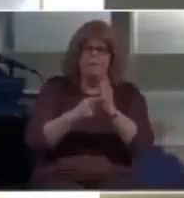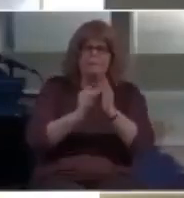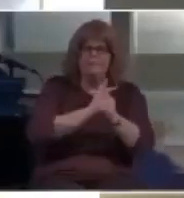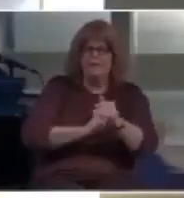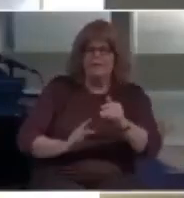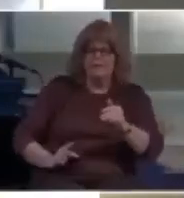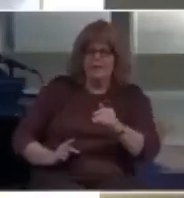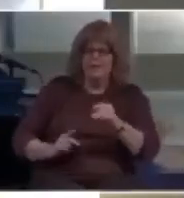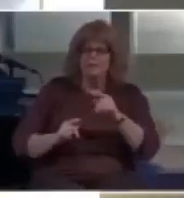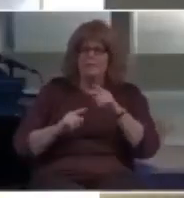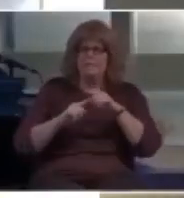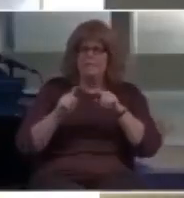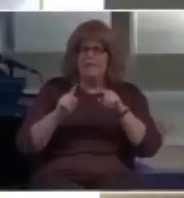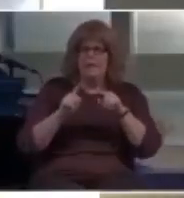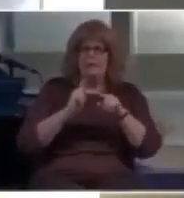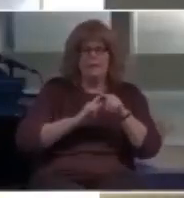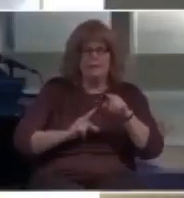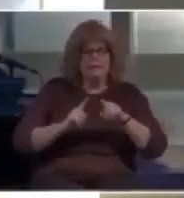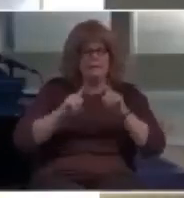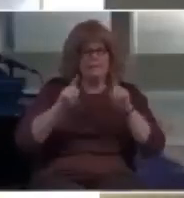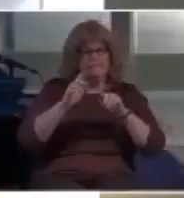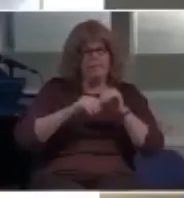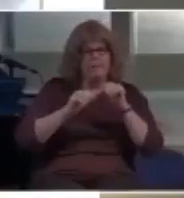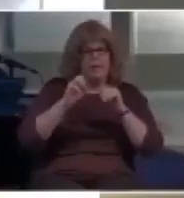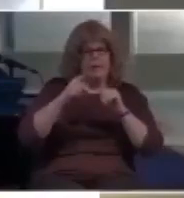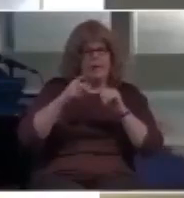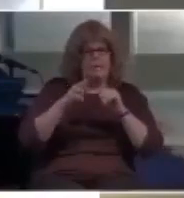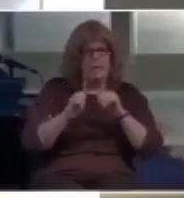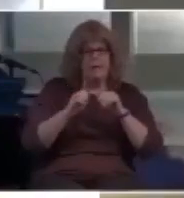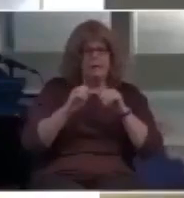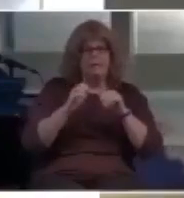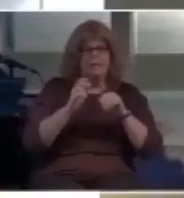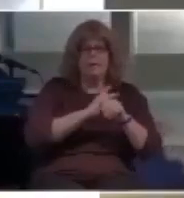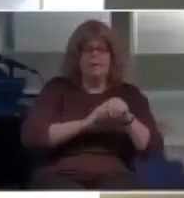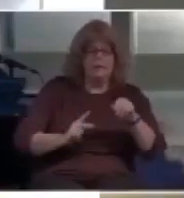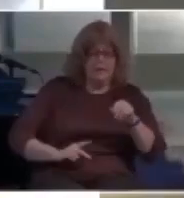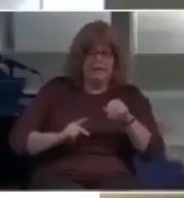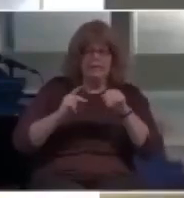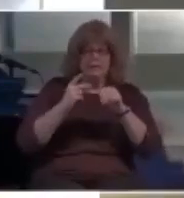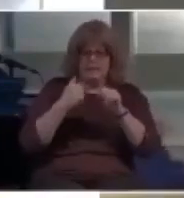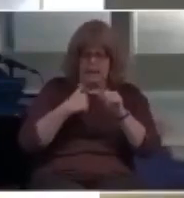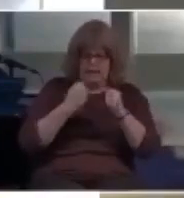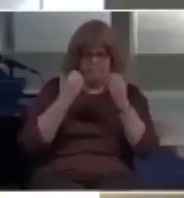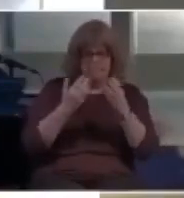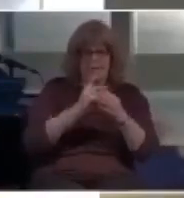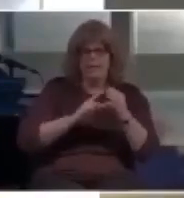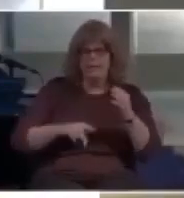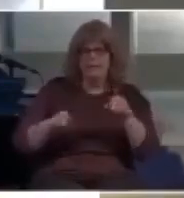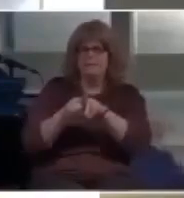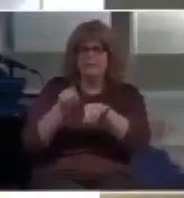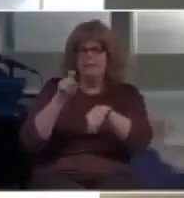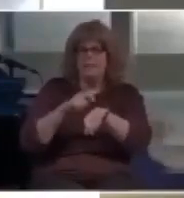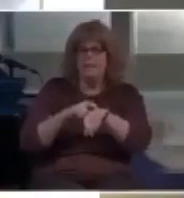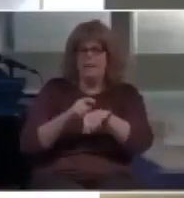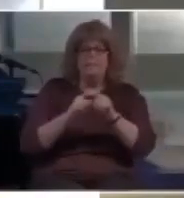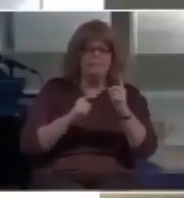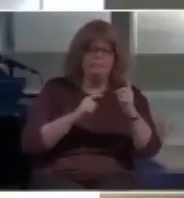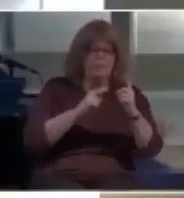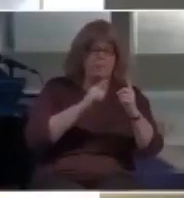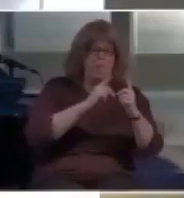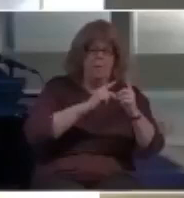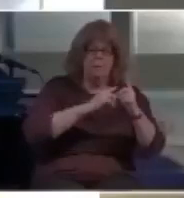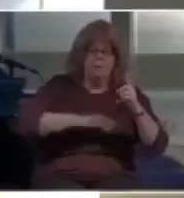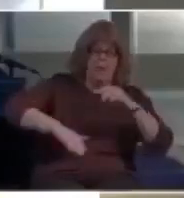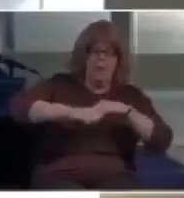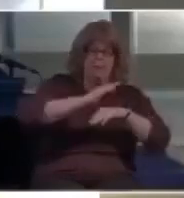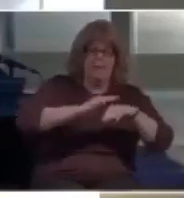kings, unlike empires, can rule simultaneously. So for instance, you can have one empire that